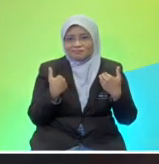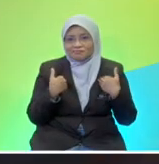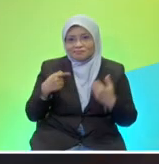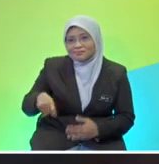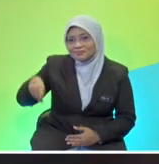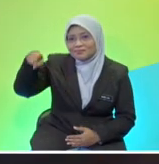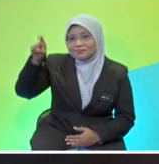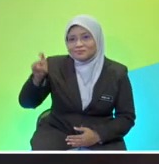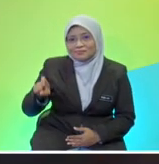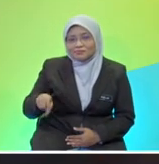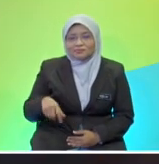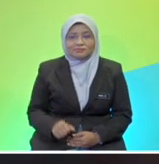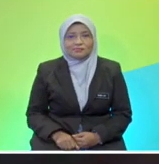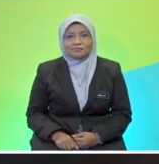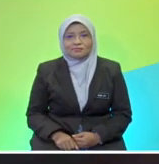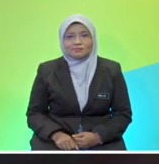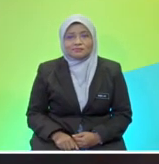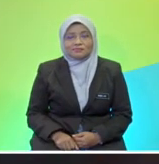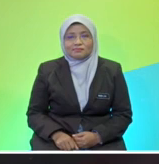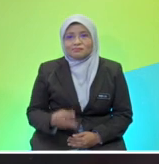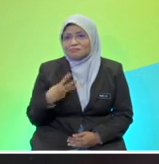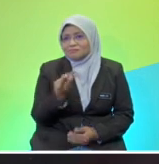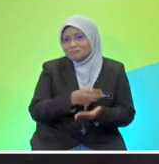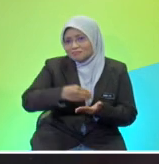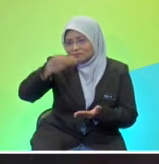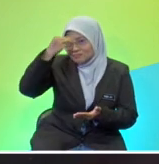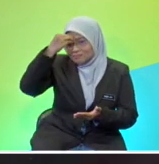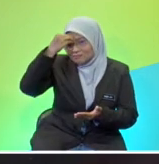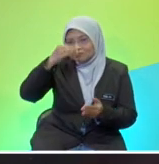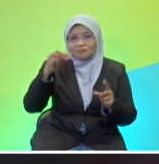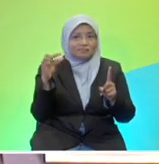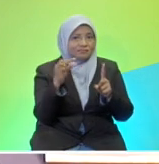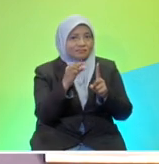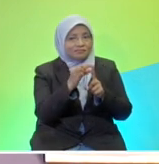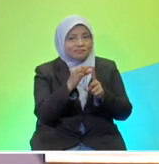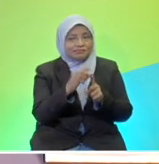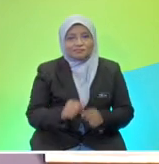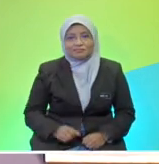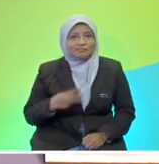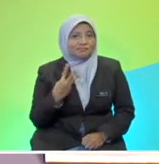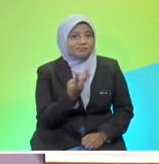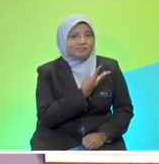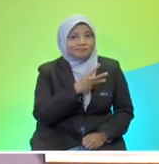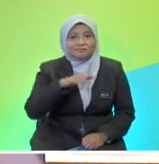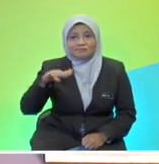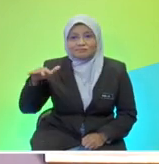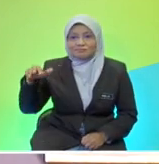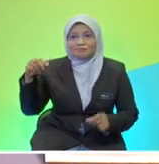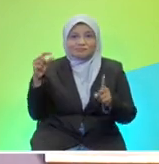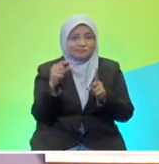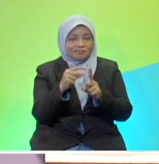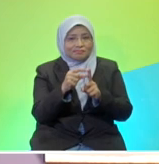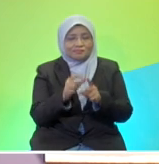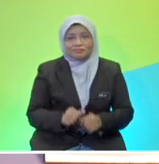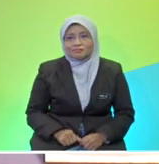Okay. We have learned the words, we have spelled the words, we know how to say it in a full